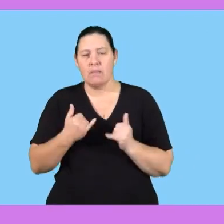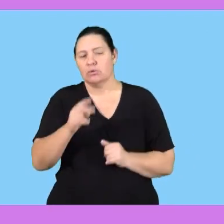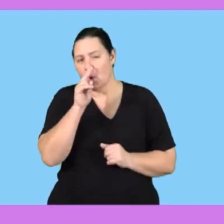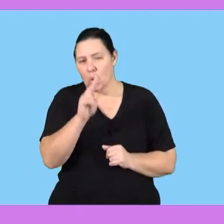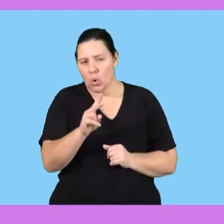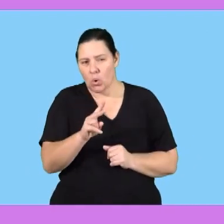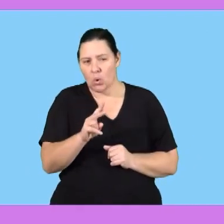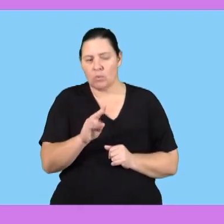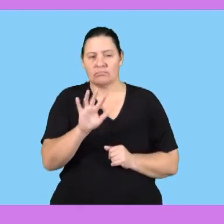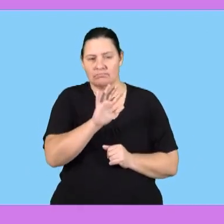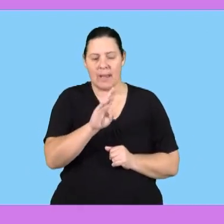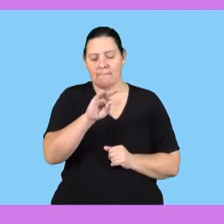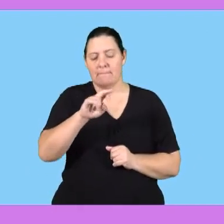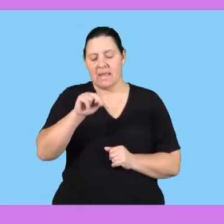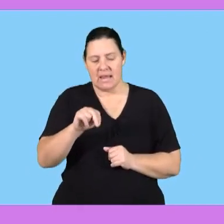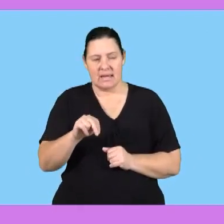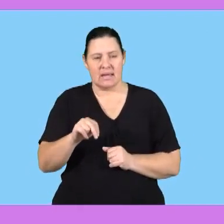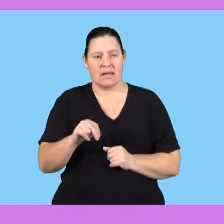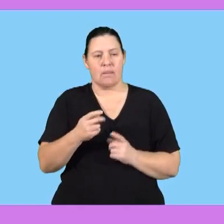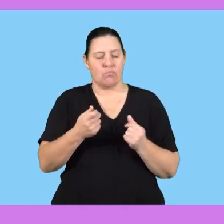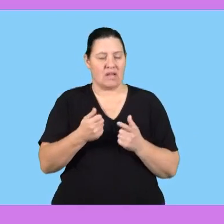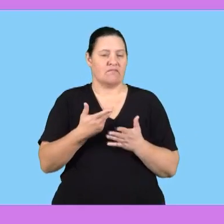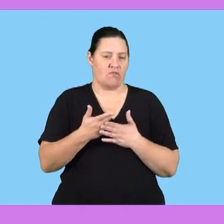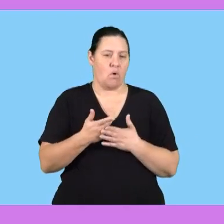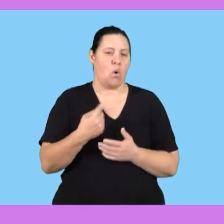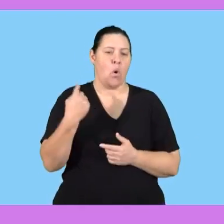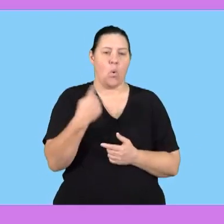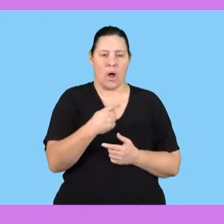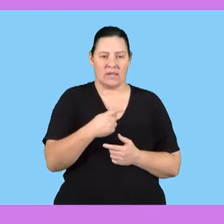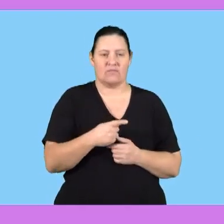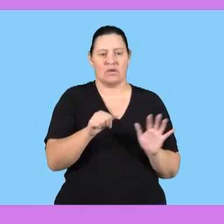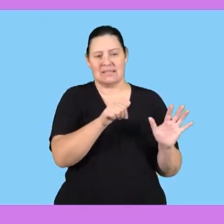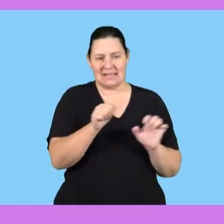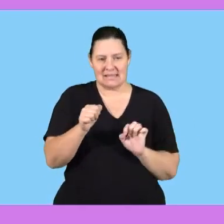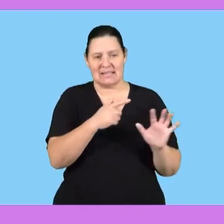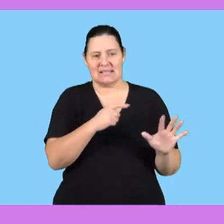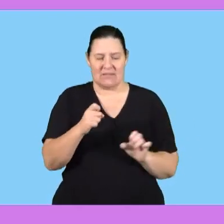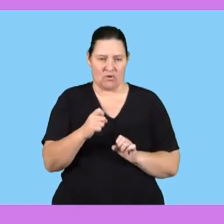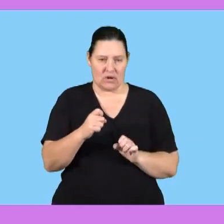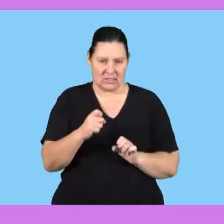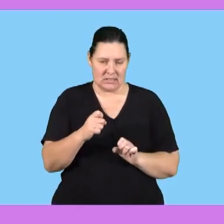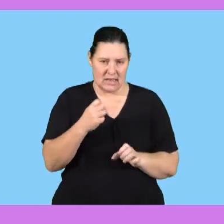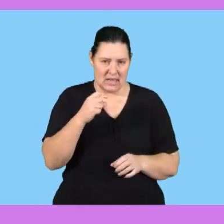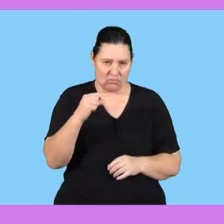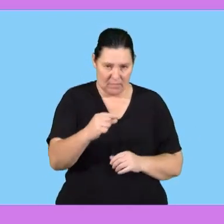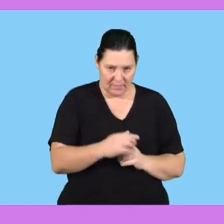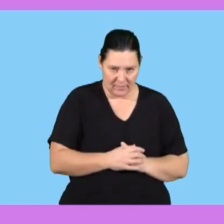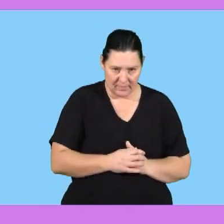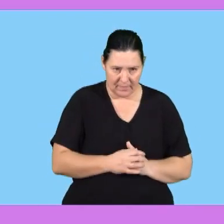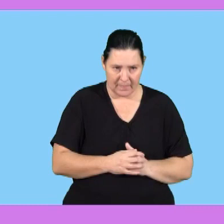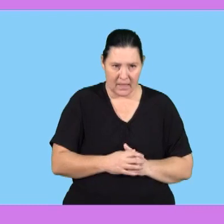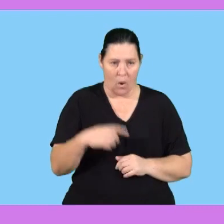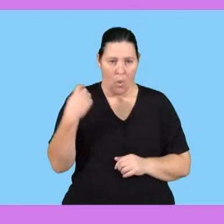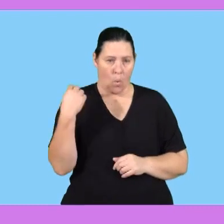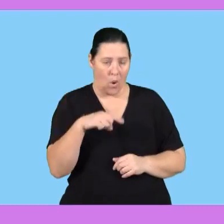We must look at the average mean price for white bread, 600 and 700 gram. So here